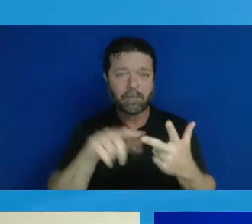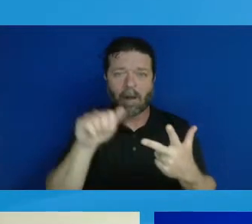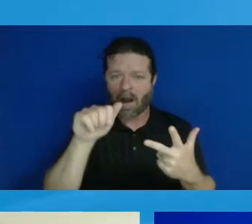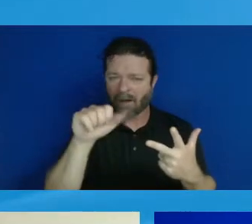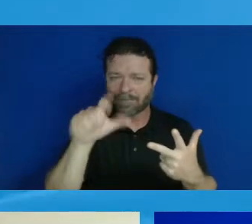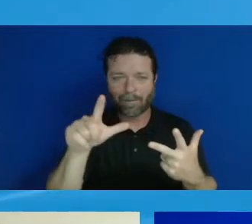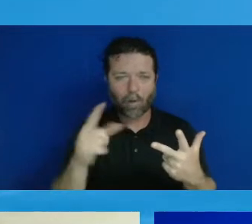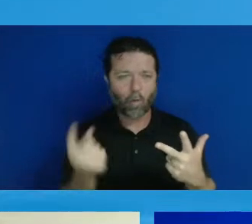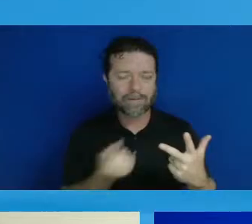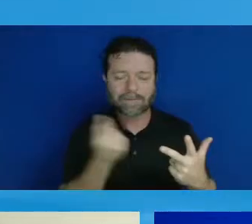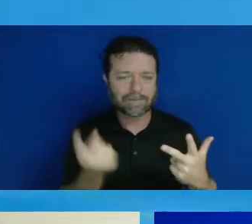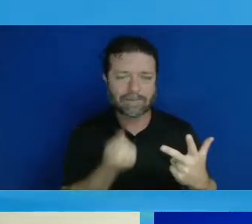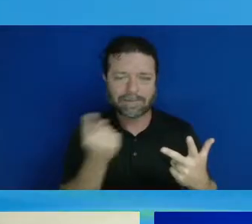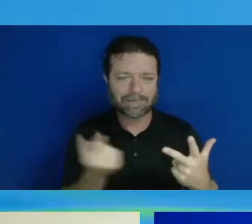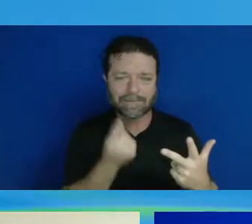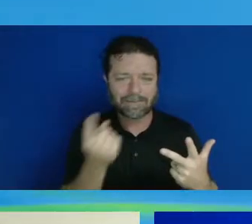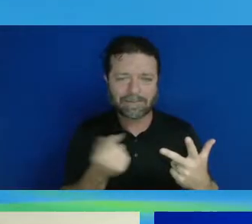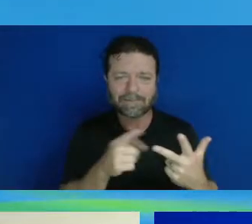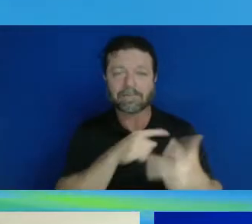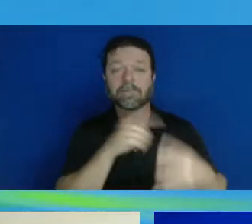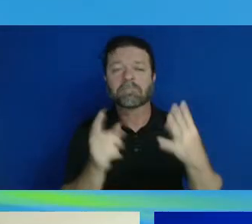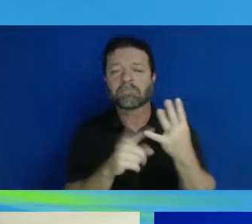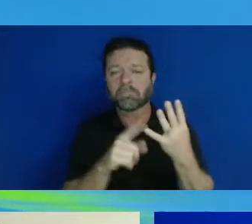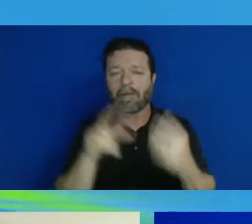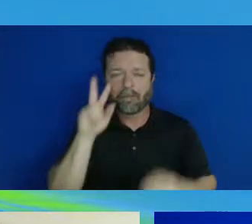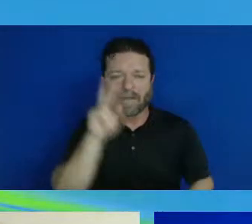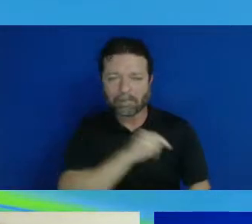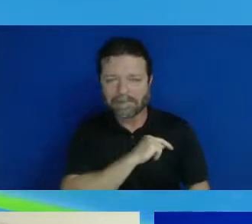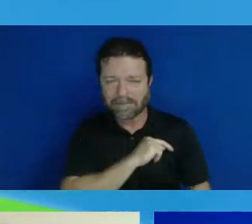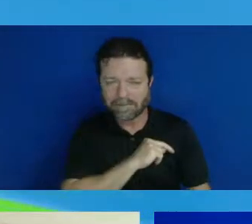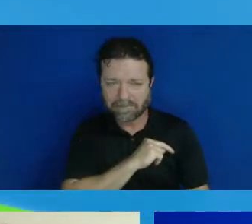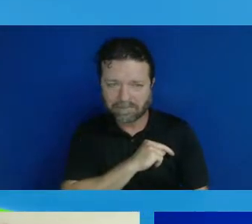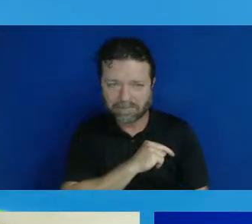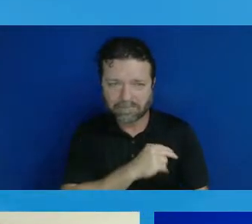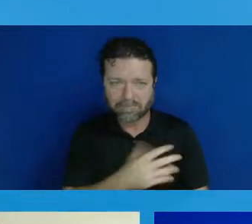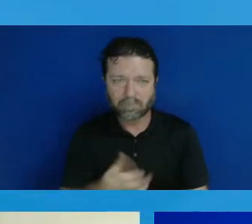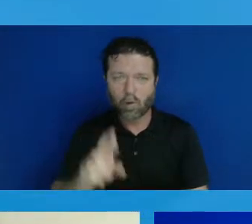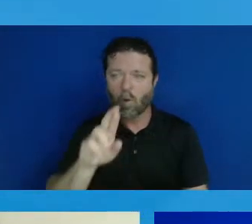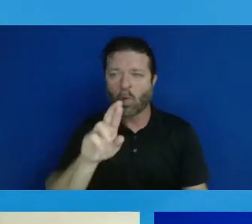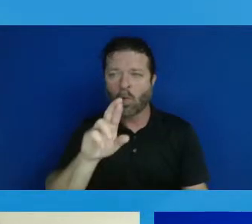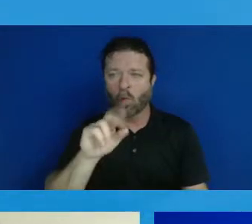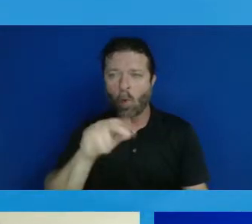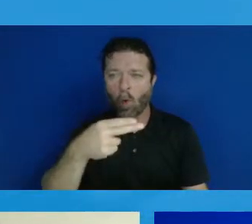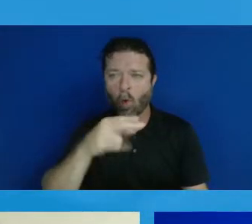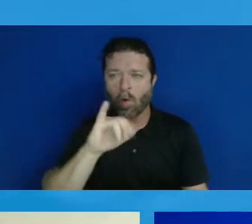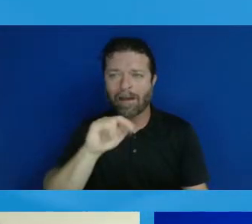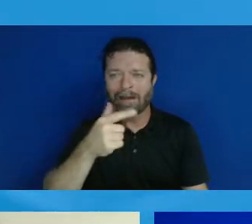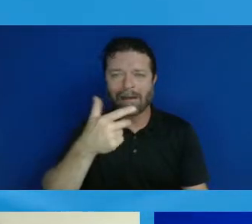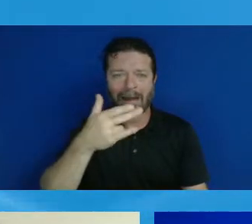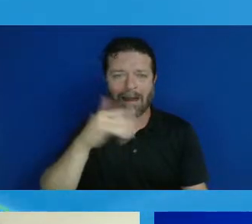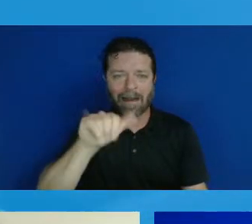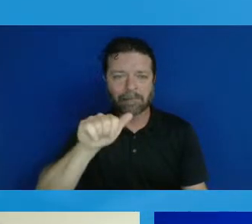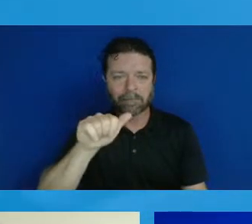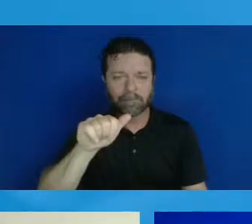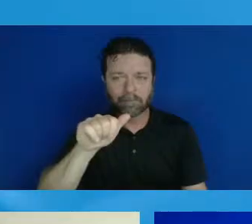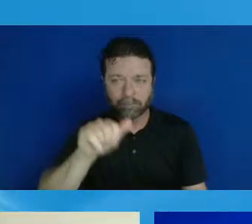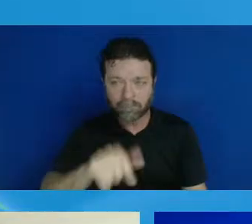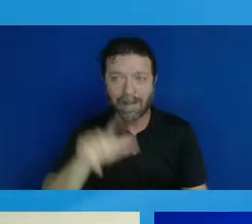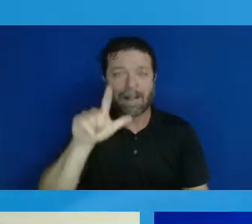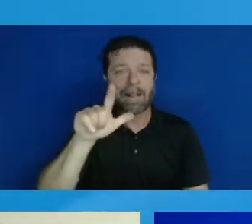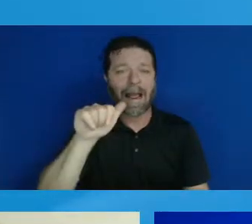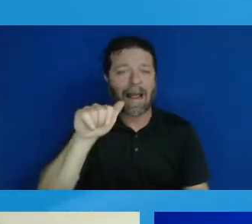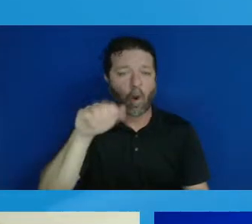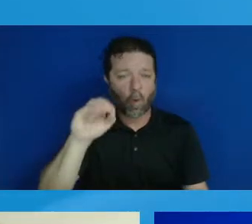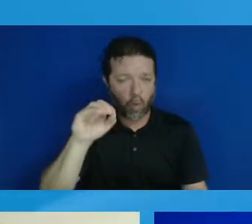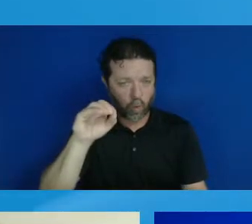Vietnamese, Rohingya. That's one we've had a big need for, Lao. So certainly, take a look at our website